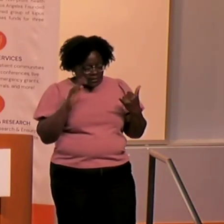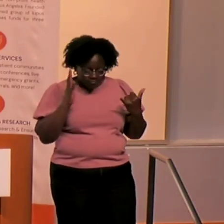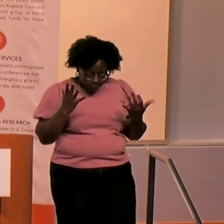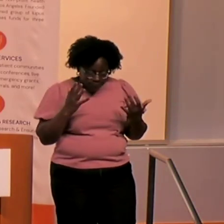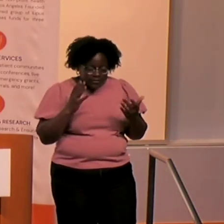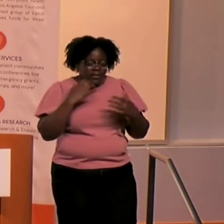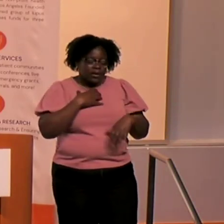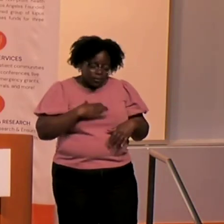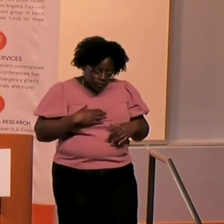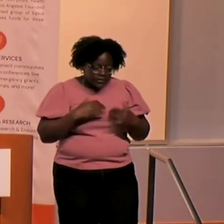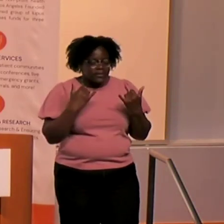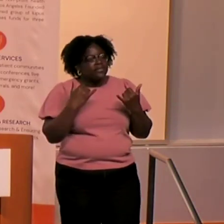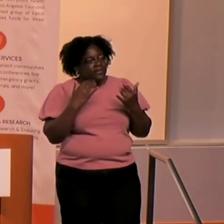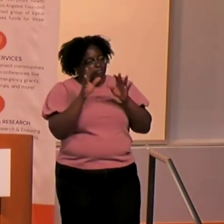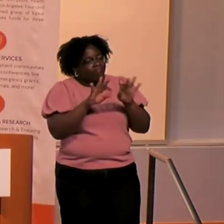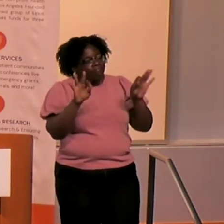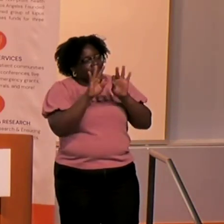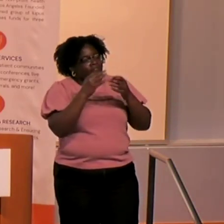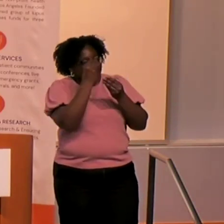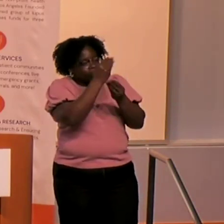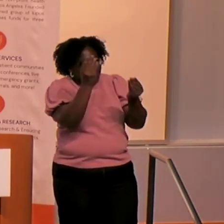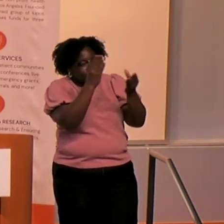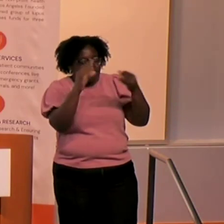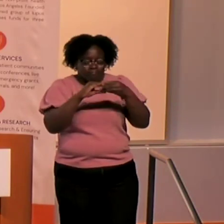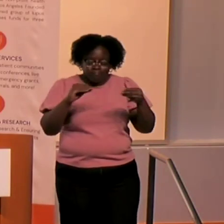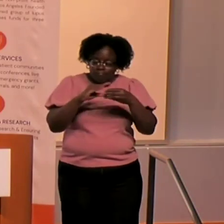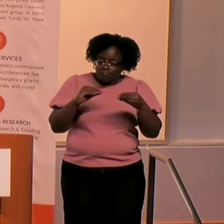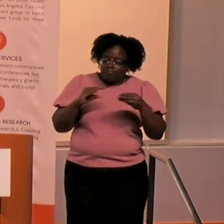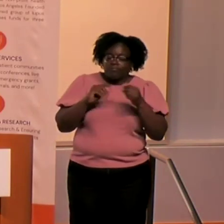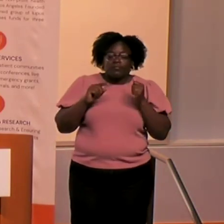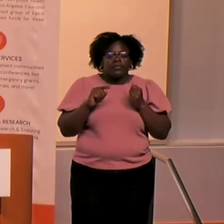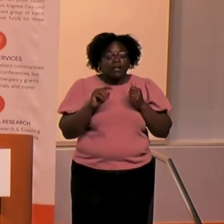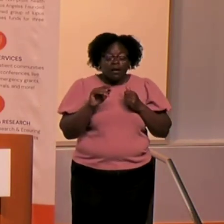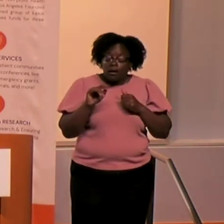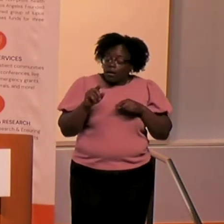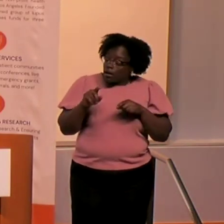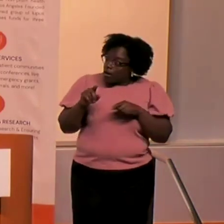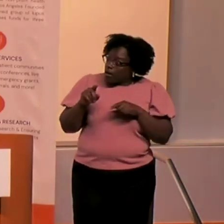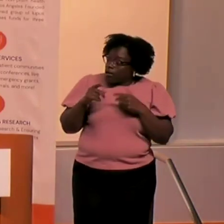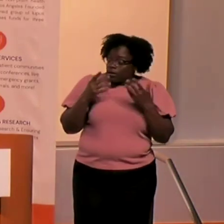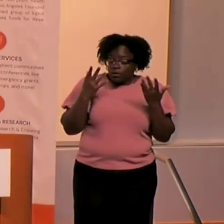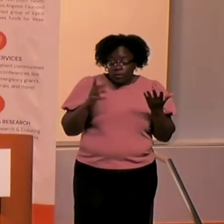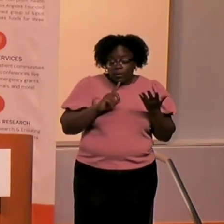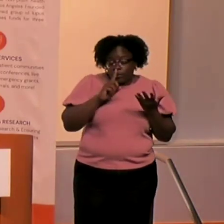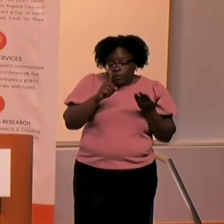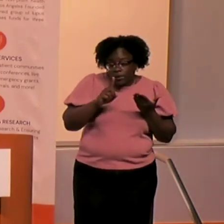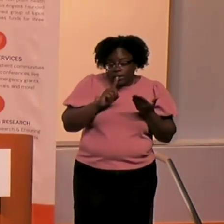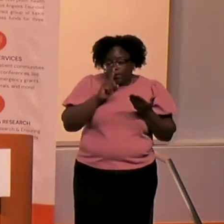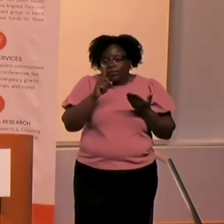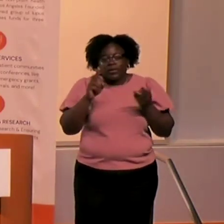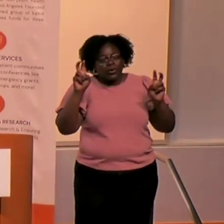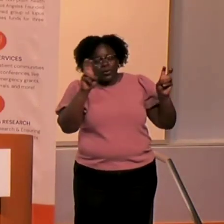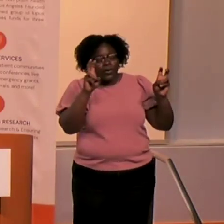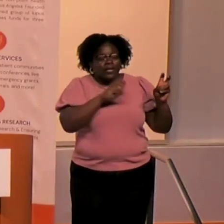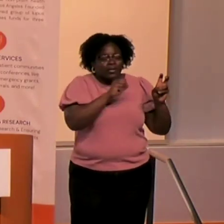for people to share their stories and be vulnerable. And I've only used it really as a superpower,